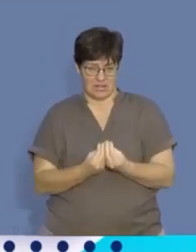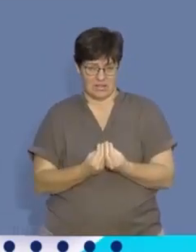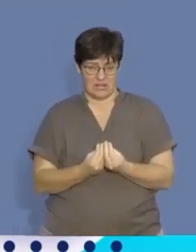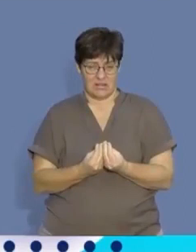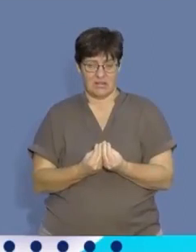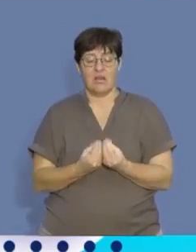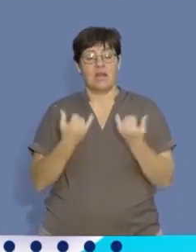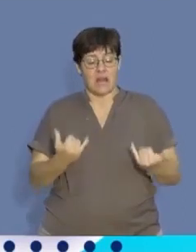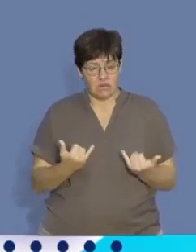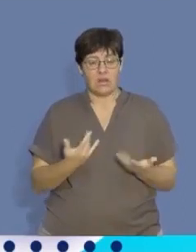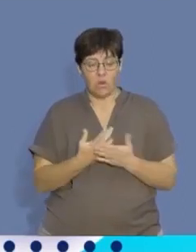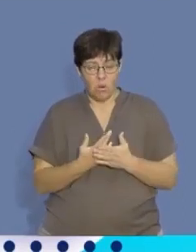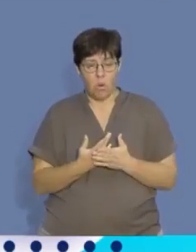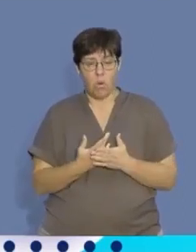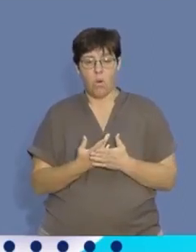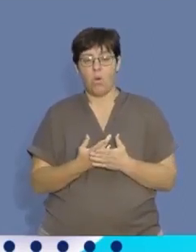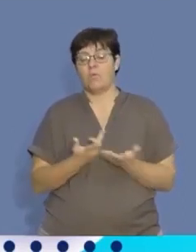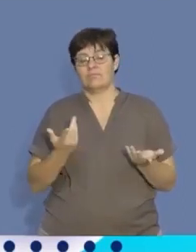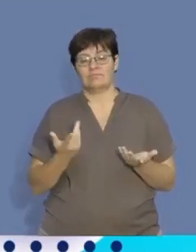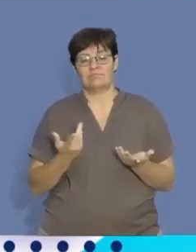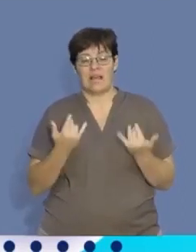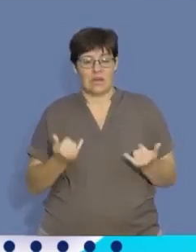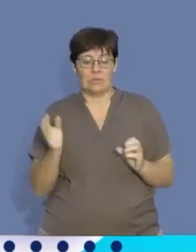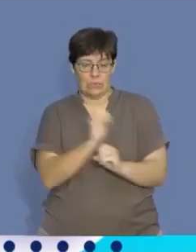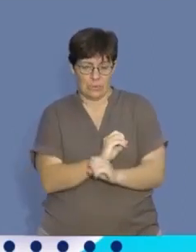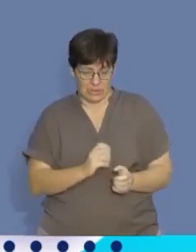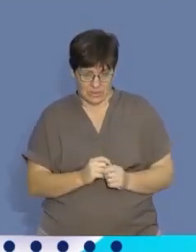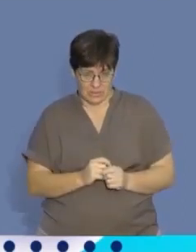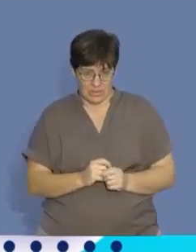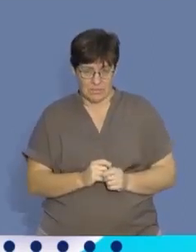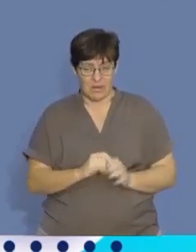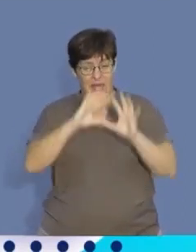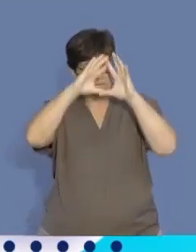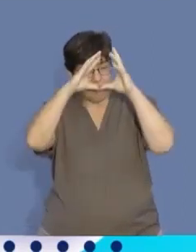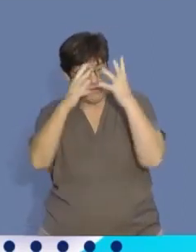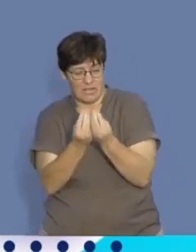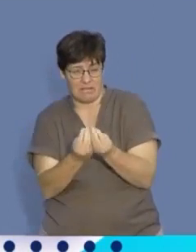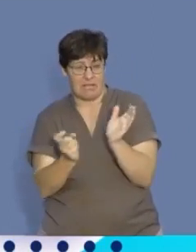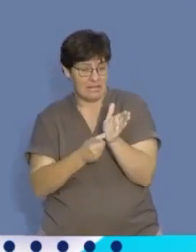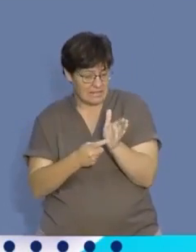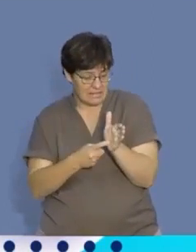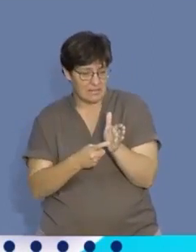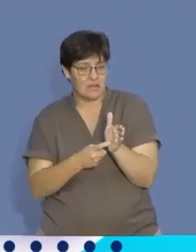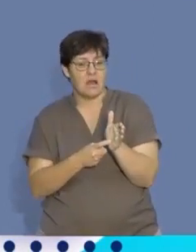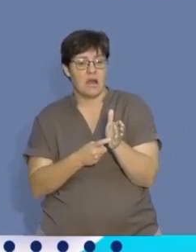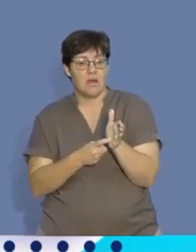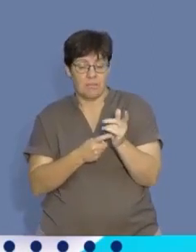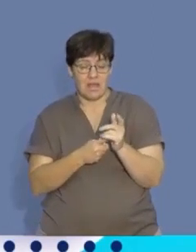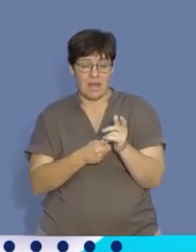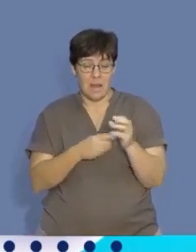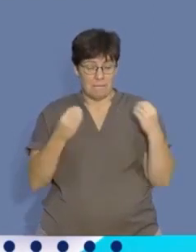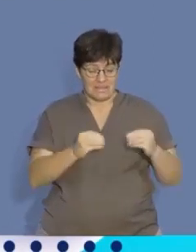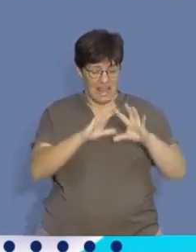total, current and non-current, your total debt, right? After converting